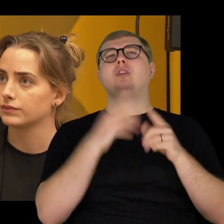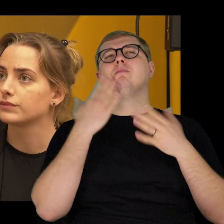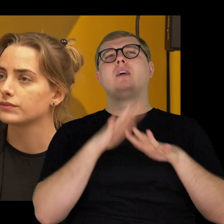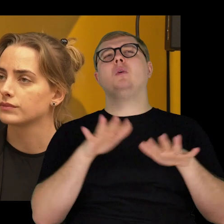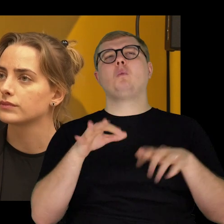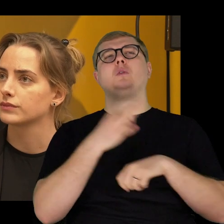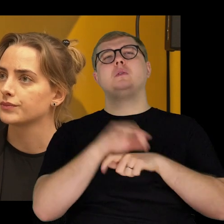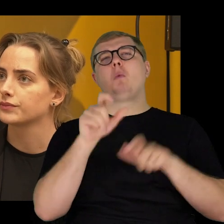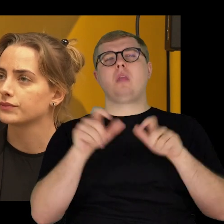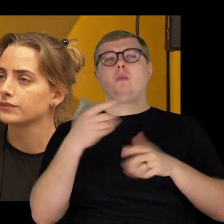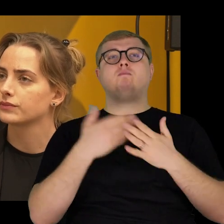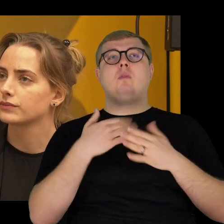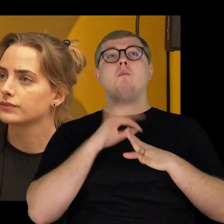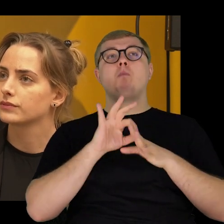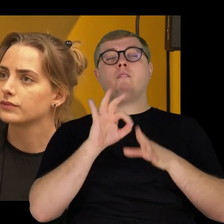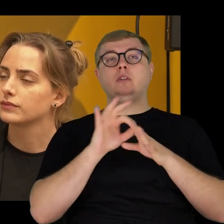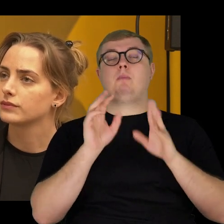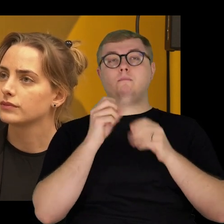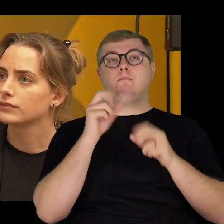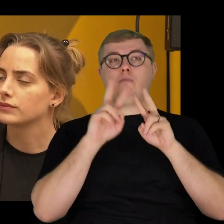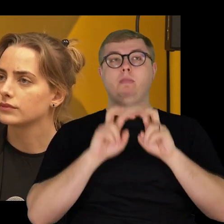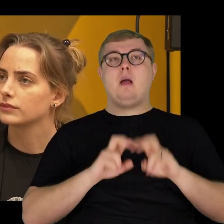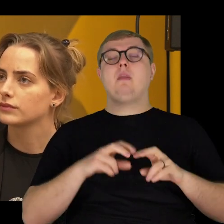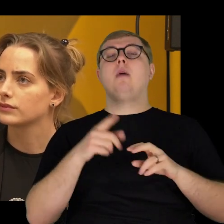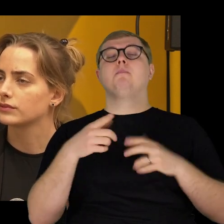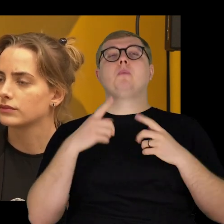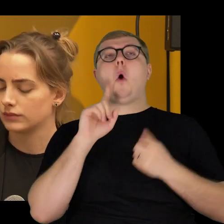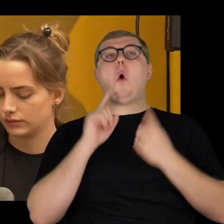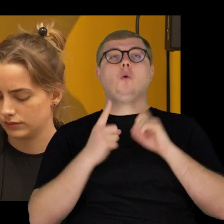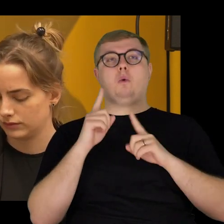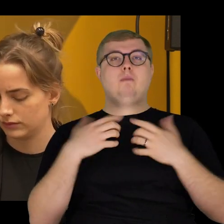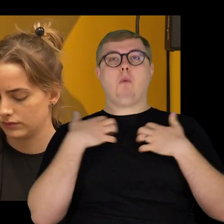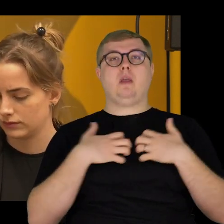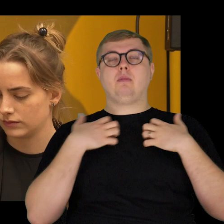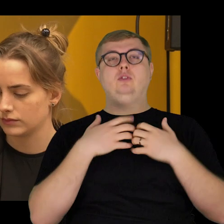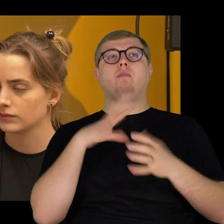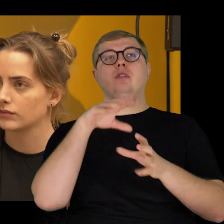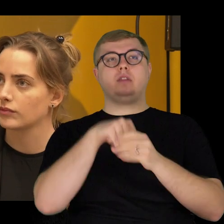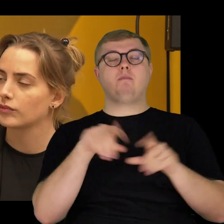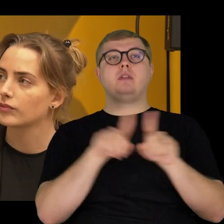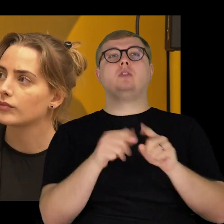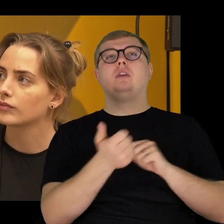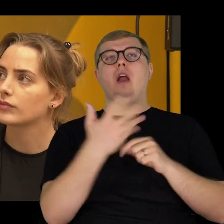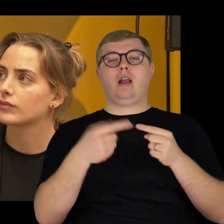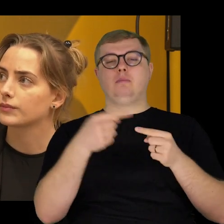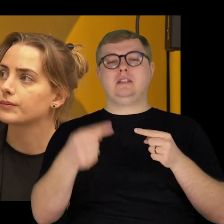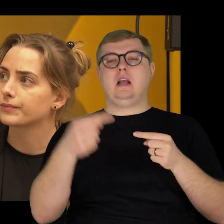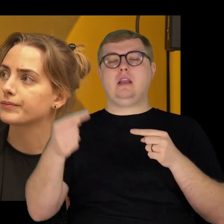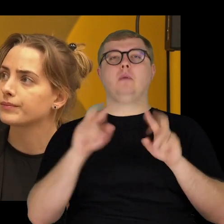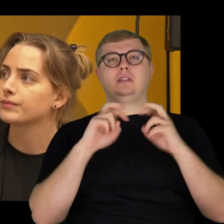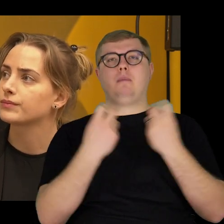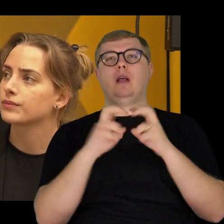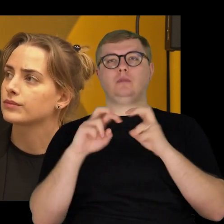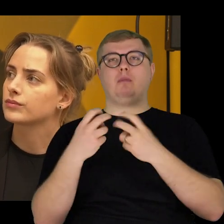because our research in the botanical garden were embedded like in several series of seminars, like